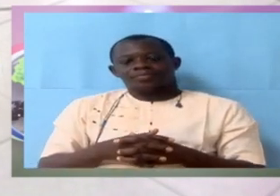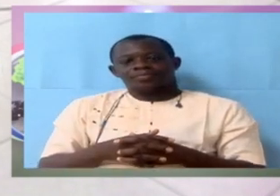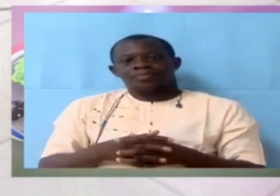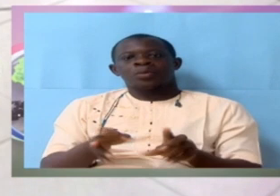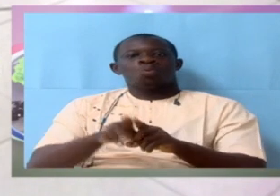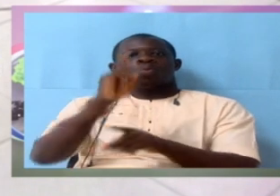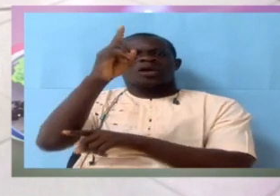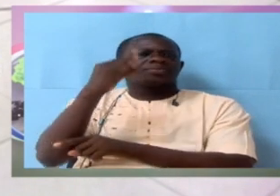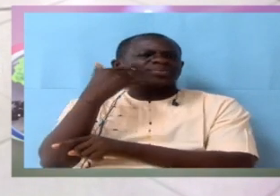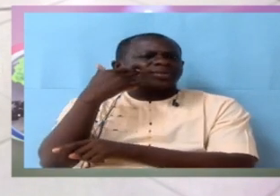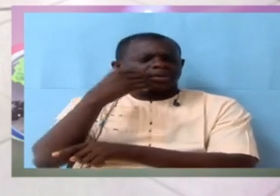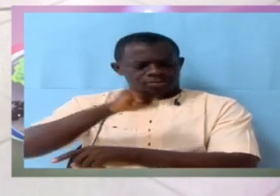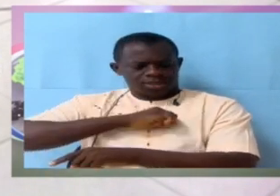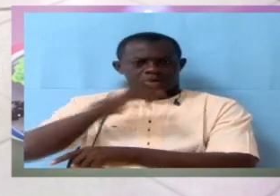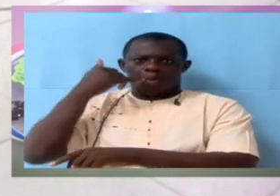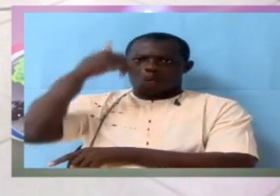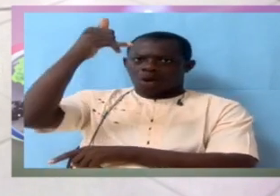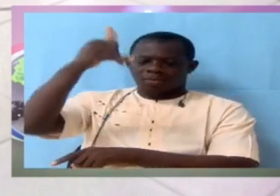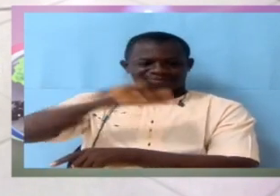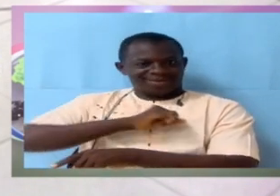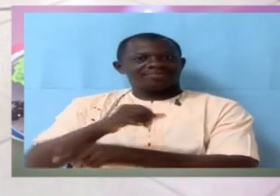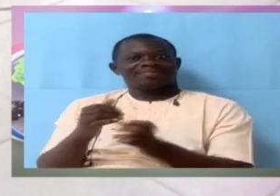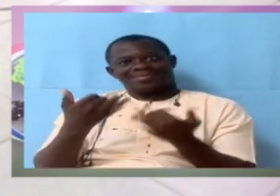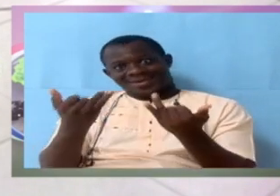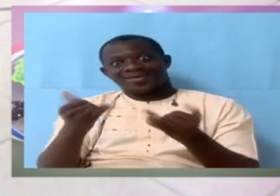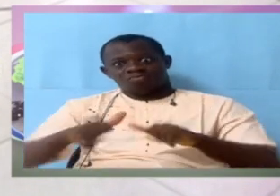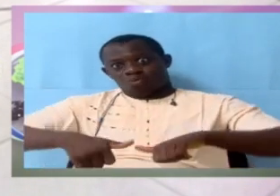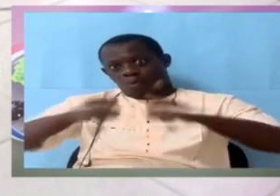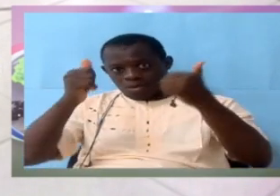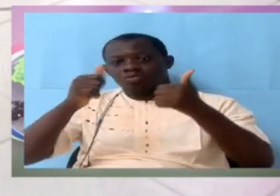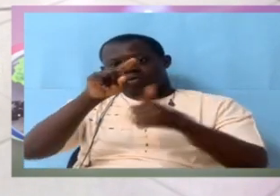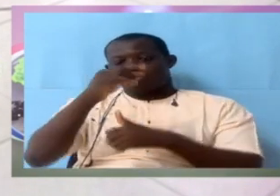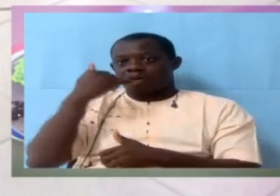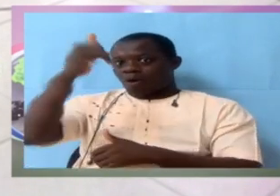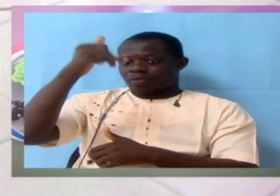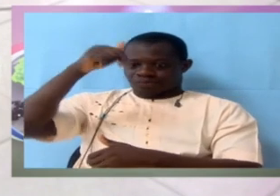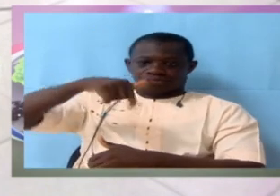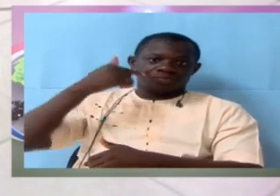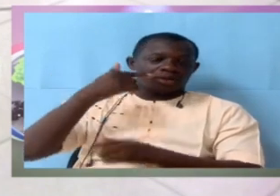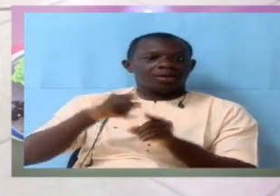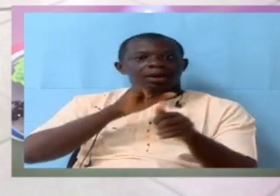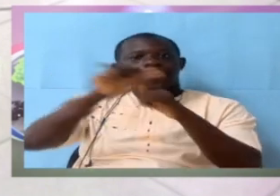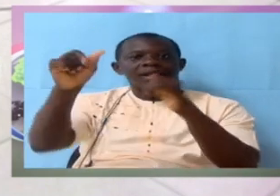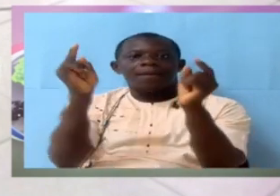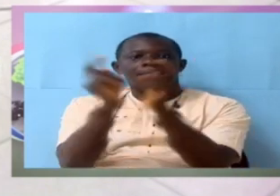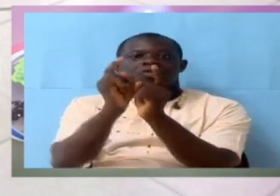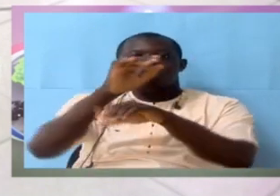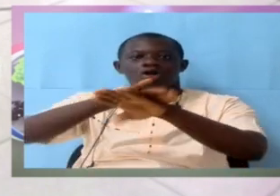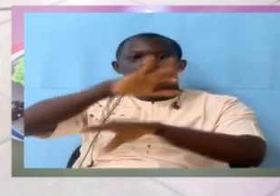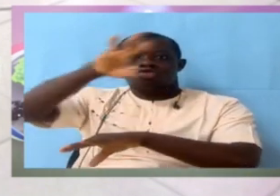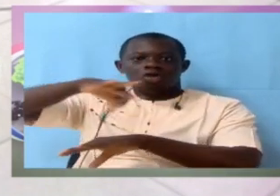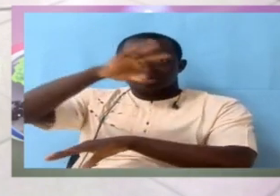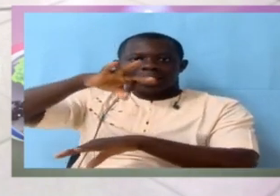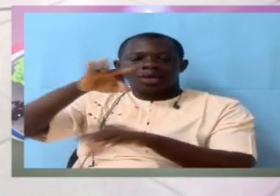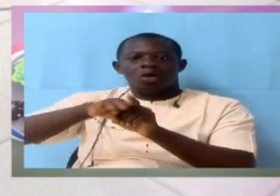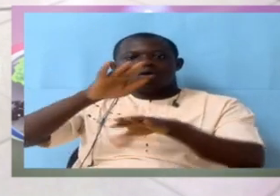Then one day I called him, he said, aha, it's good that you called today. Come and meet us here this Thursday coming. That day we are going